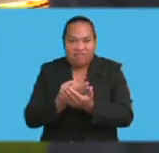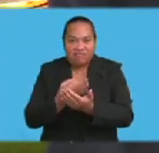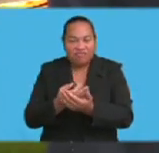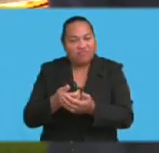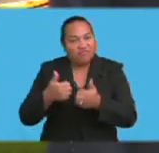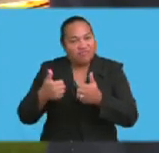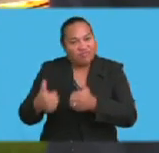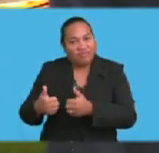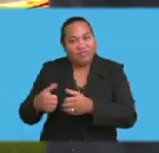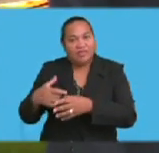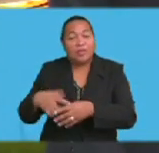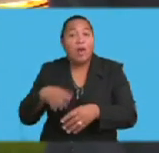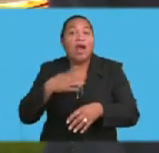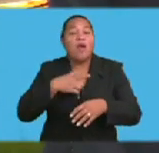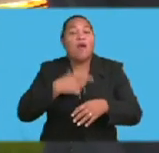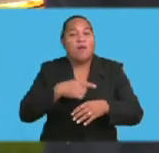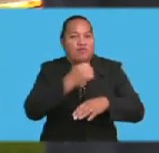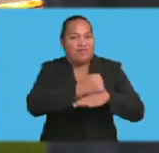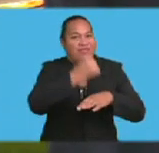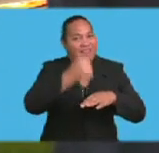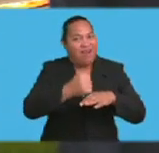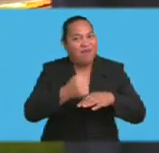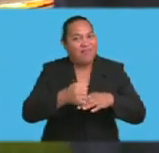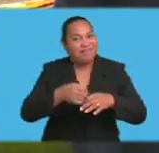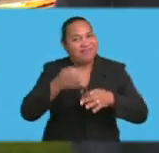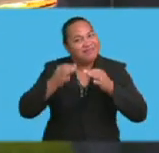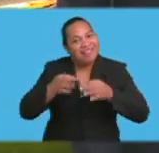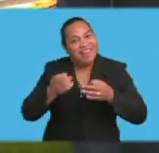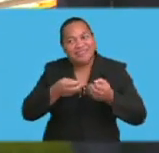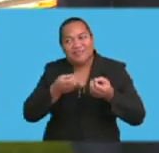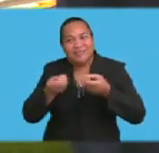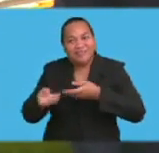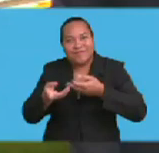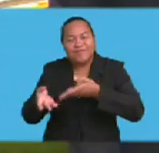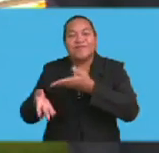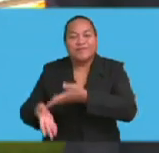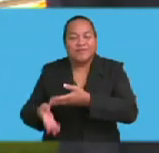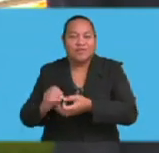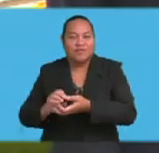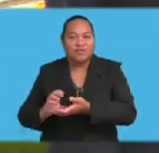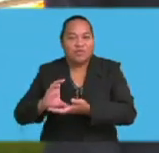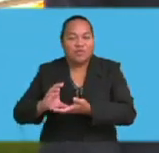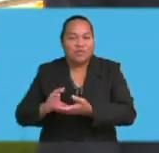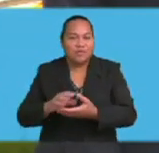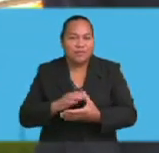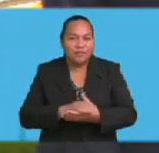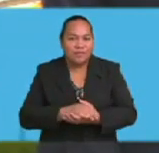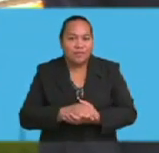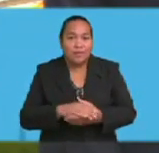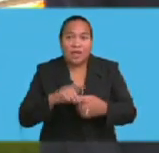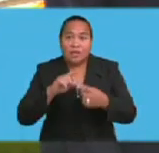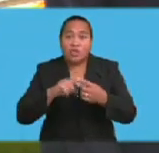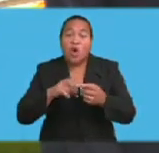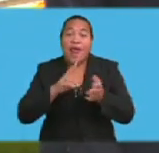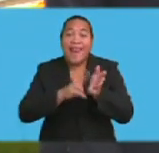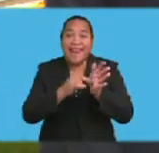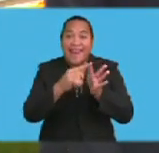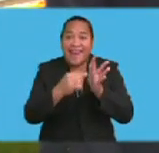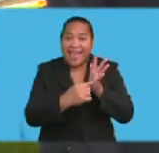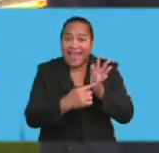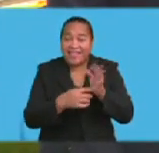reforms instituted by government. Let me highlight some of the key achievements, Madam Speaker, for 2017. The net profit increased